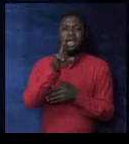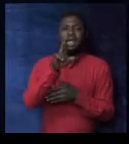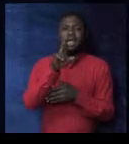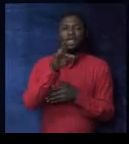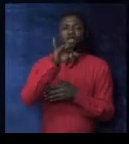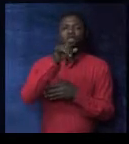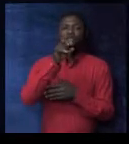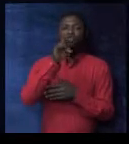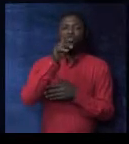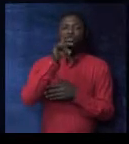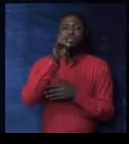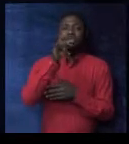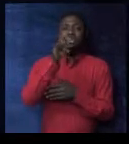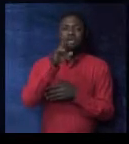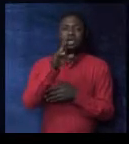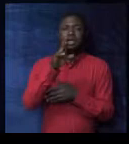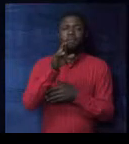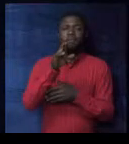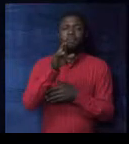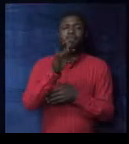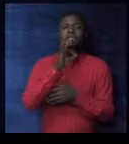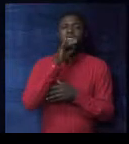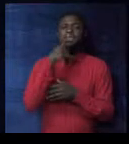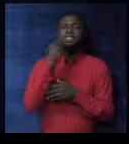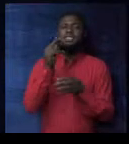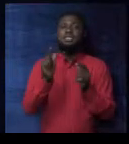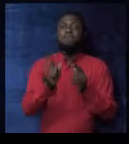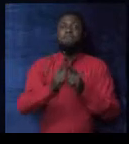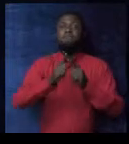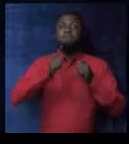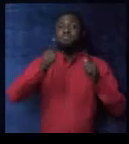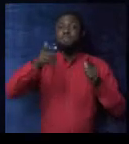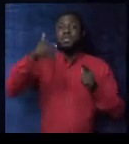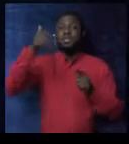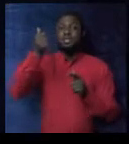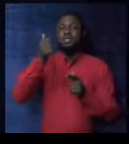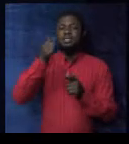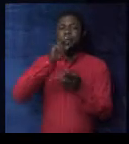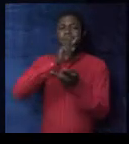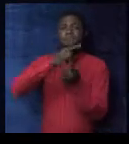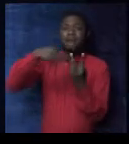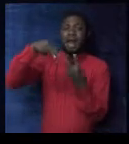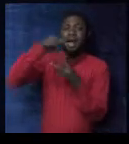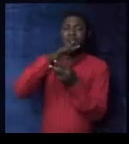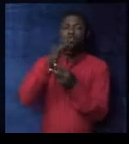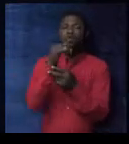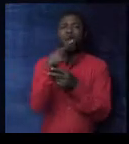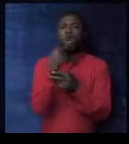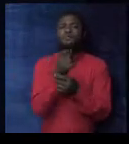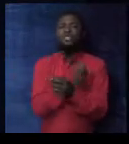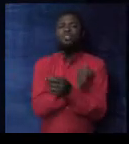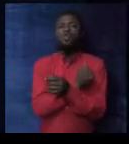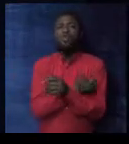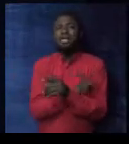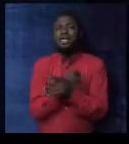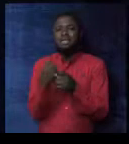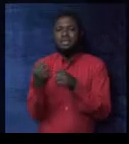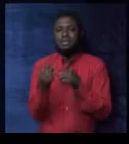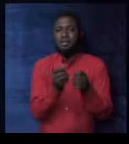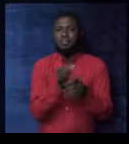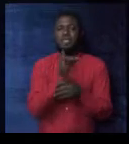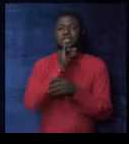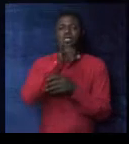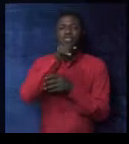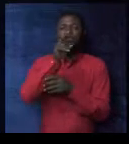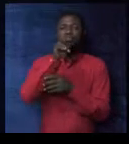Jupiter. Jupiter now. Jupiter is the biggest planet of the solar system. What's the biggest planet of the solar